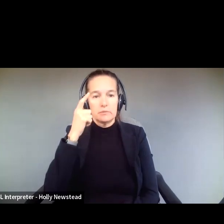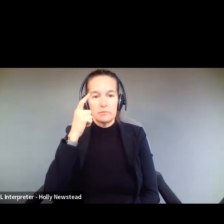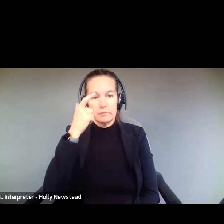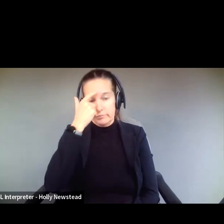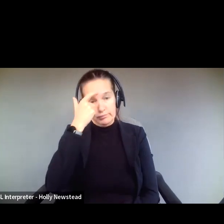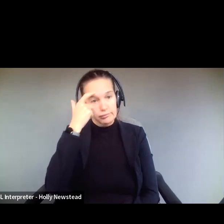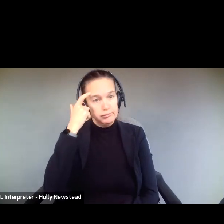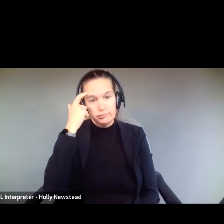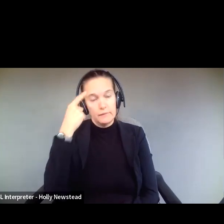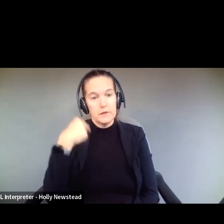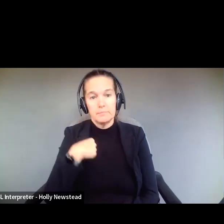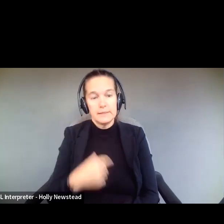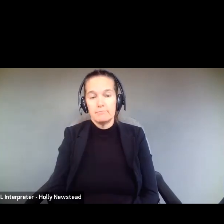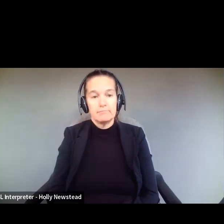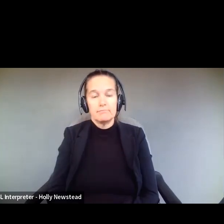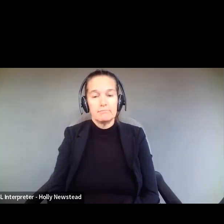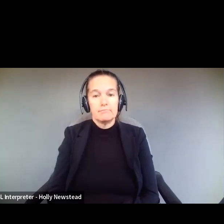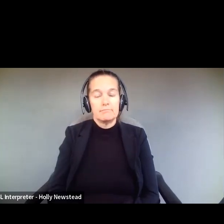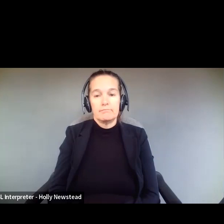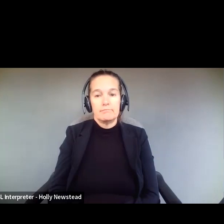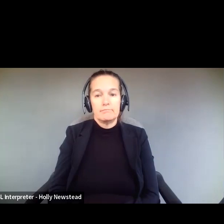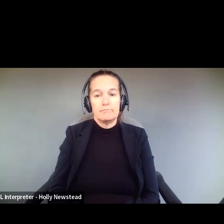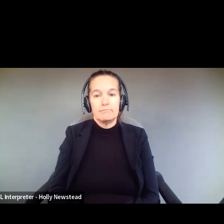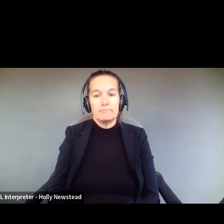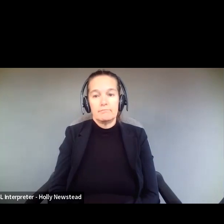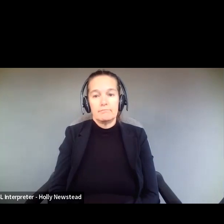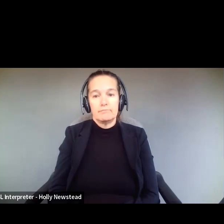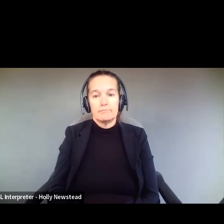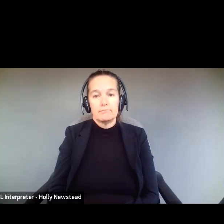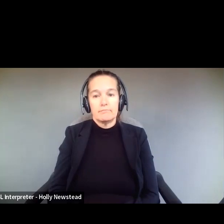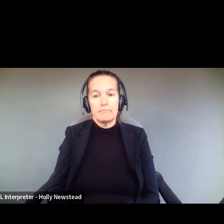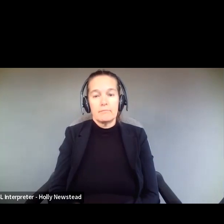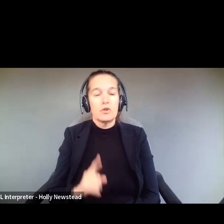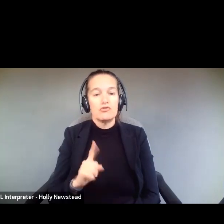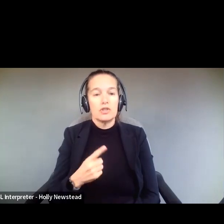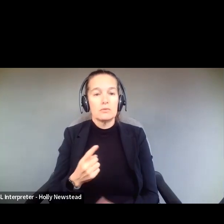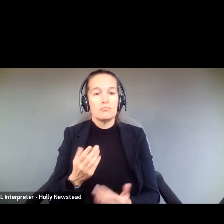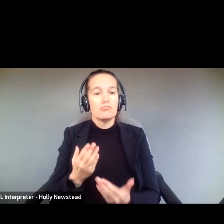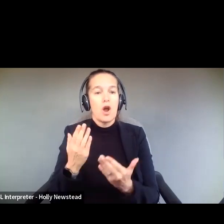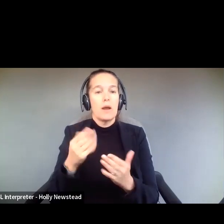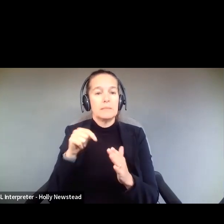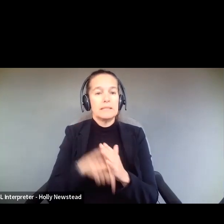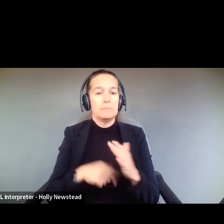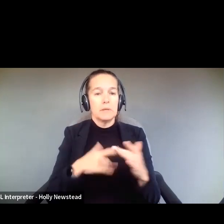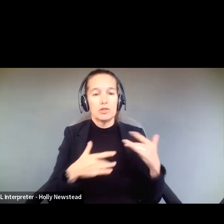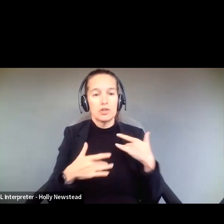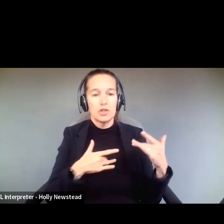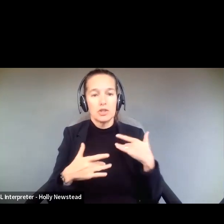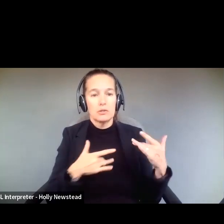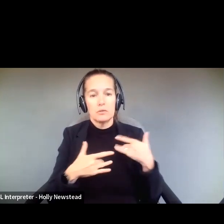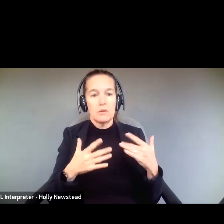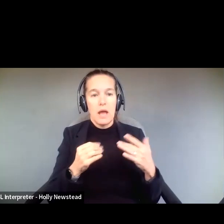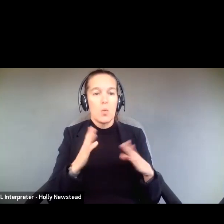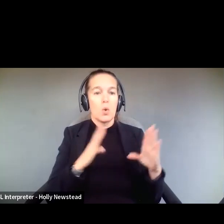and has just sprouted such a deep concern and profound